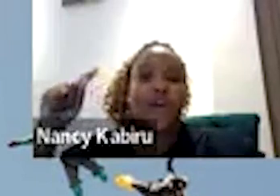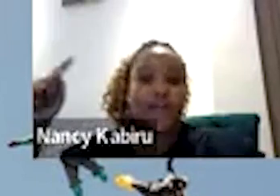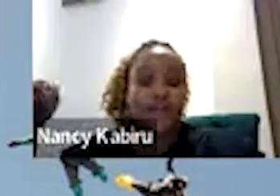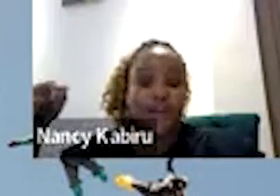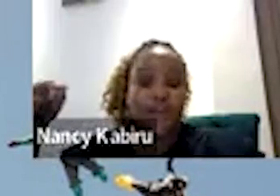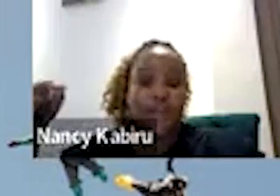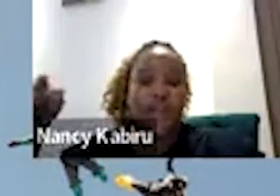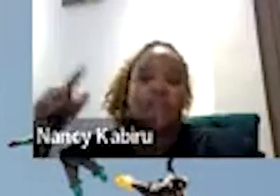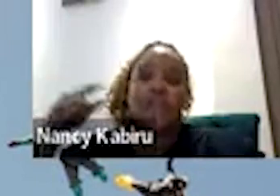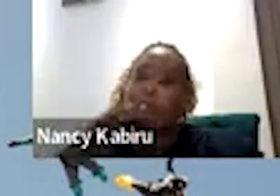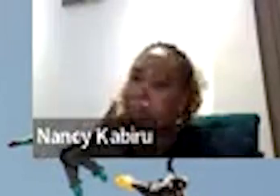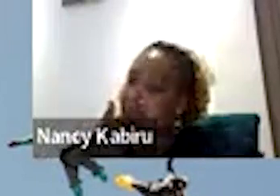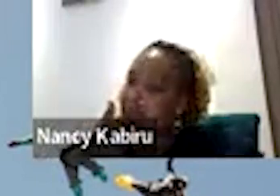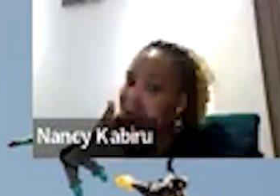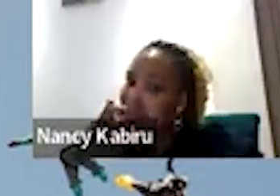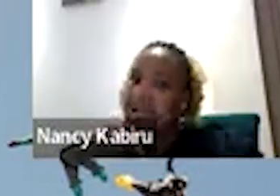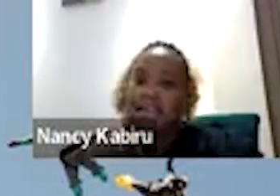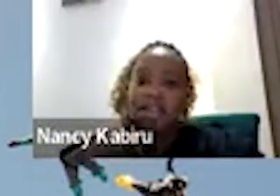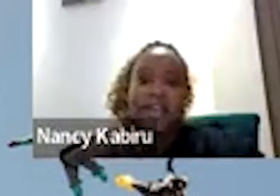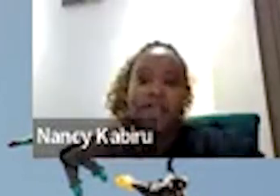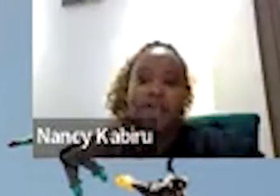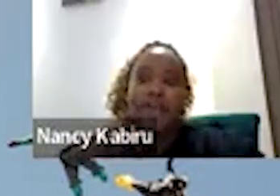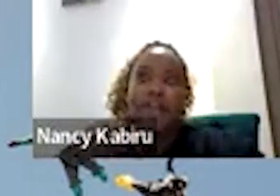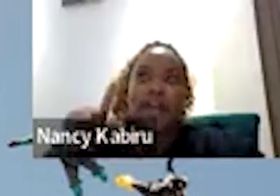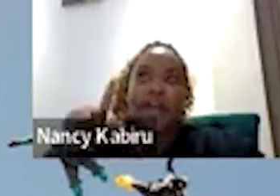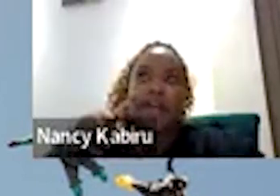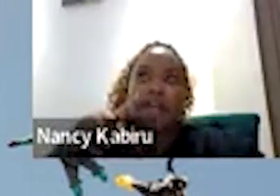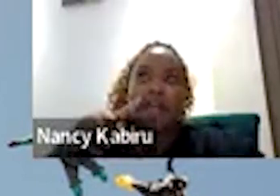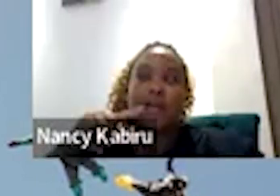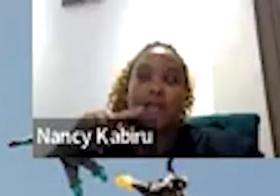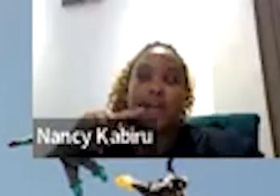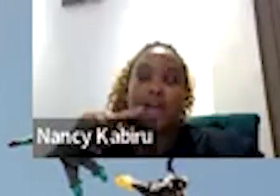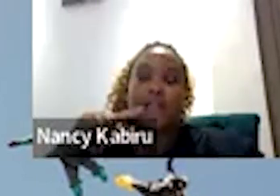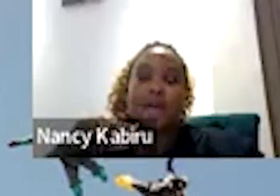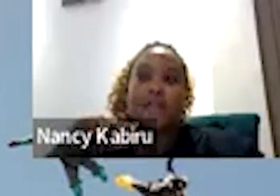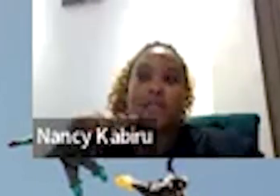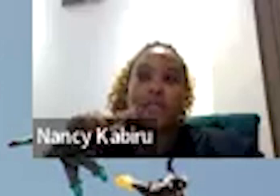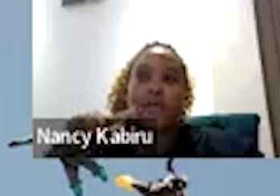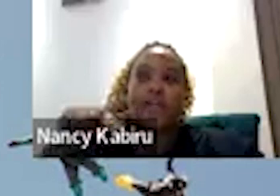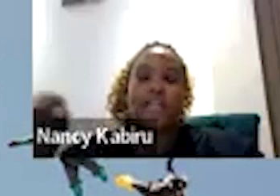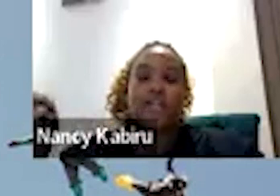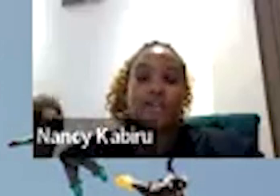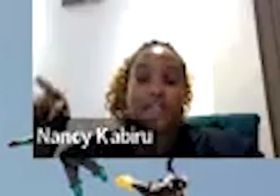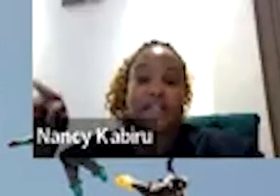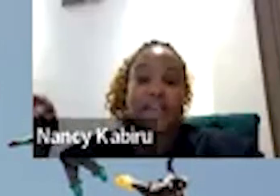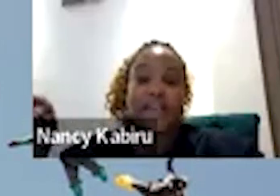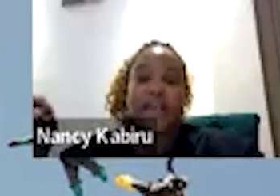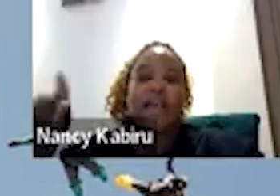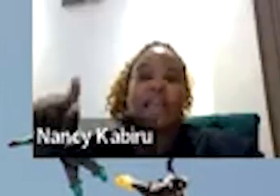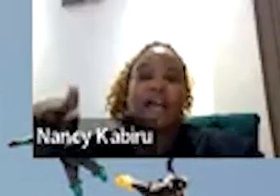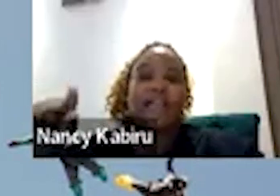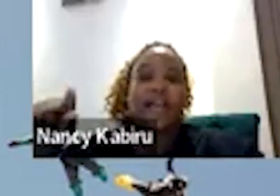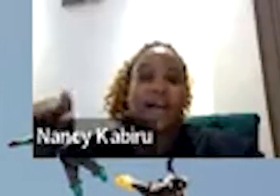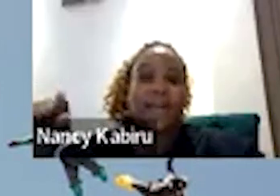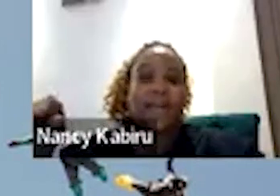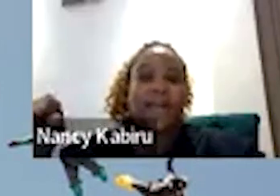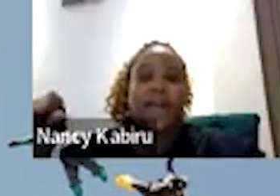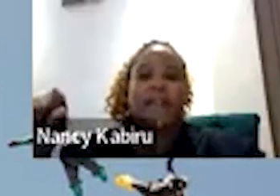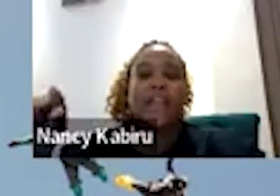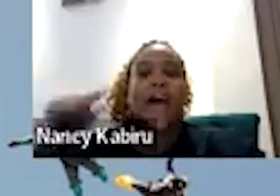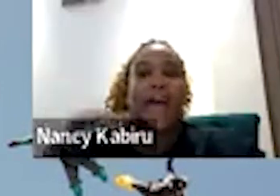affects your environment. So you might have realized, and I'm sure the expert of addiction said